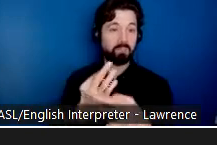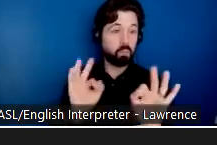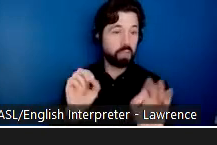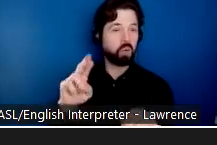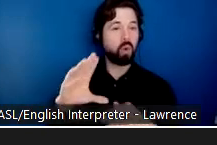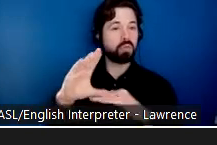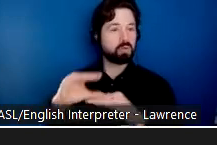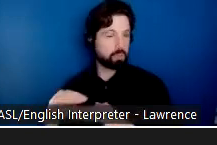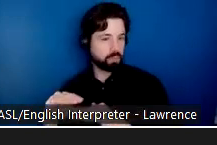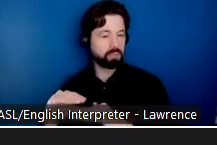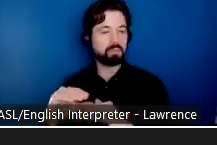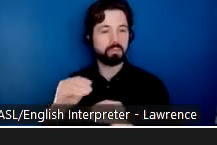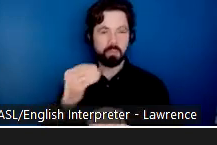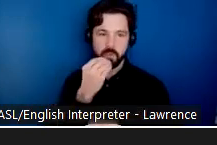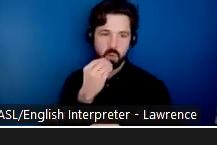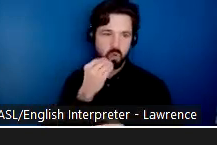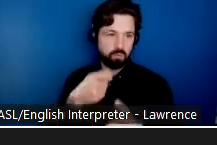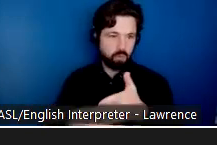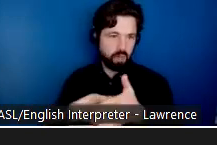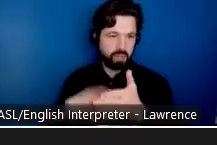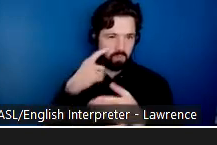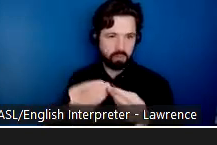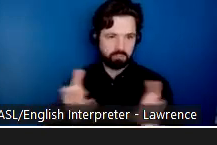to eligible children. So when